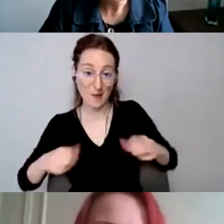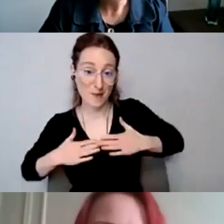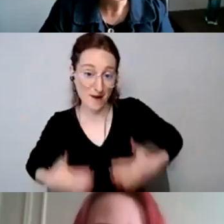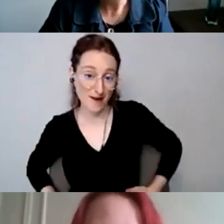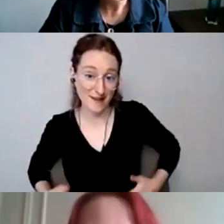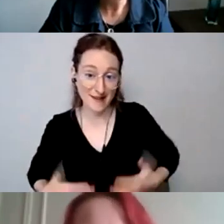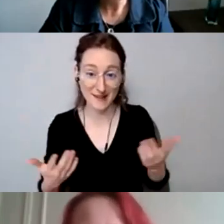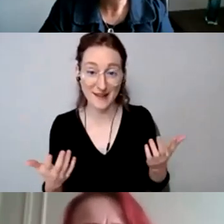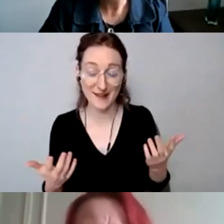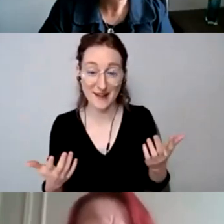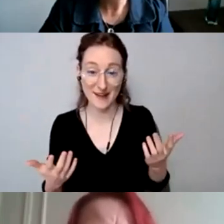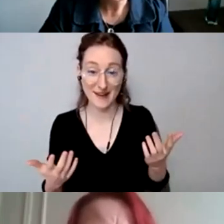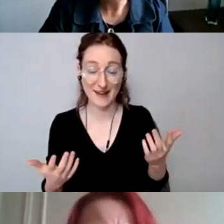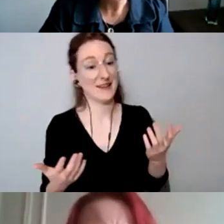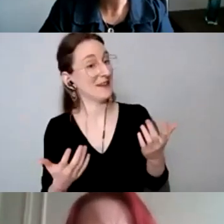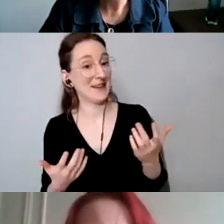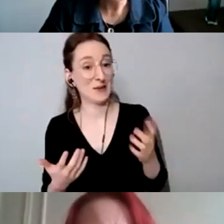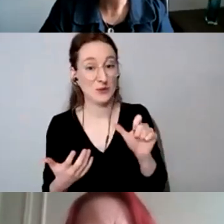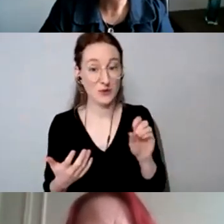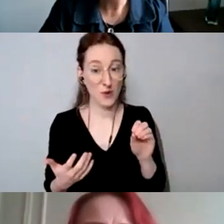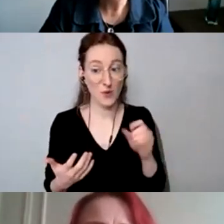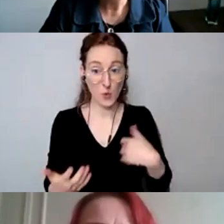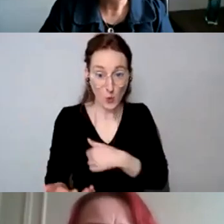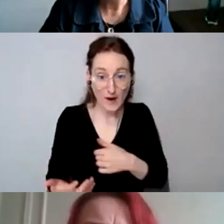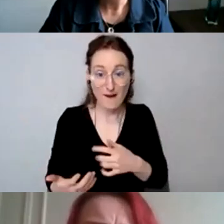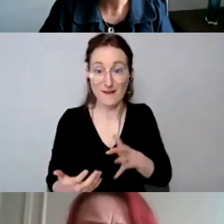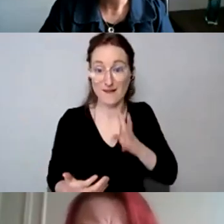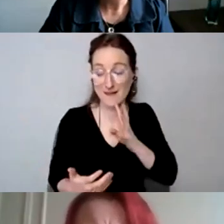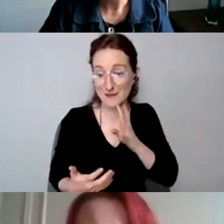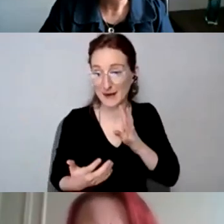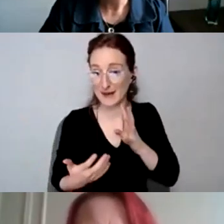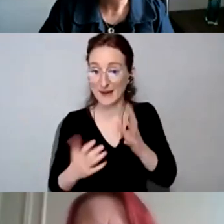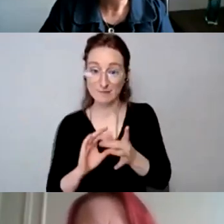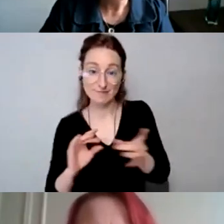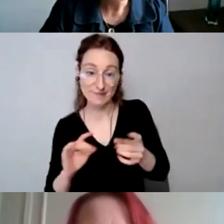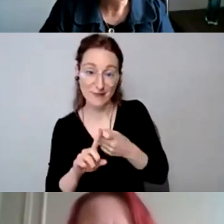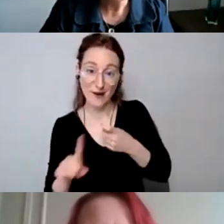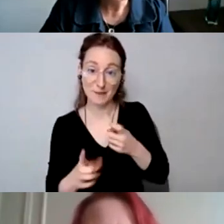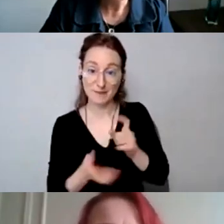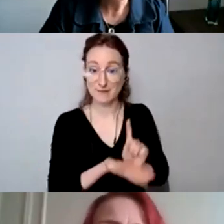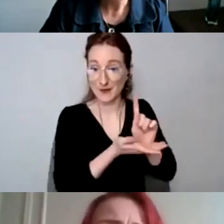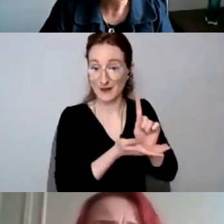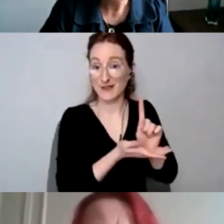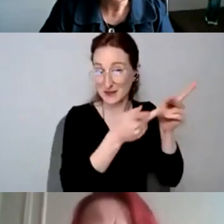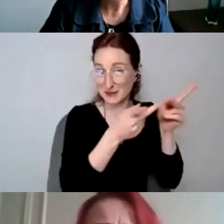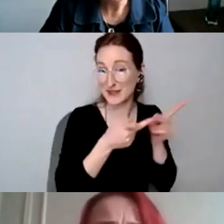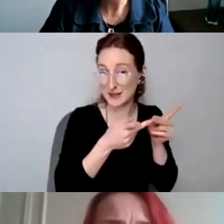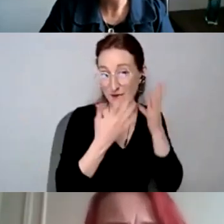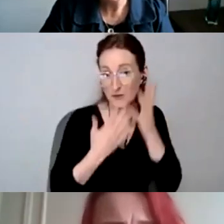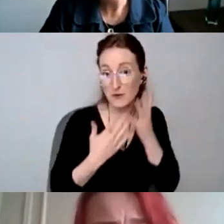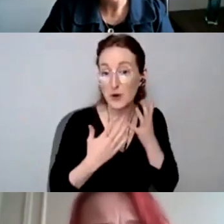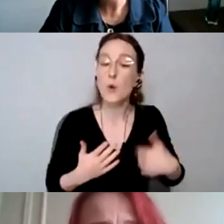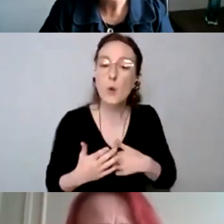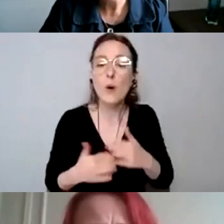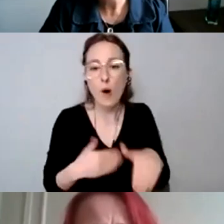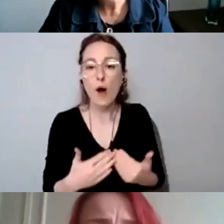it's kind of this talking from the privileged position, unfortunately, right? And I know we are all great scholars and